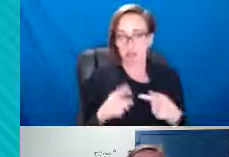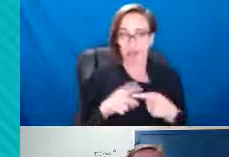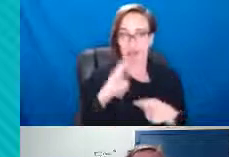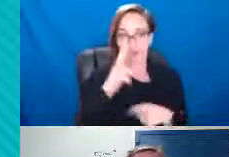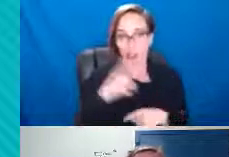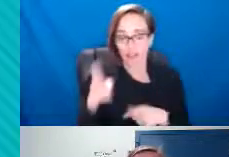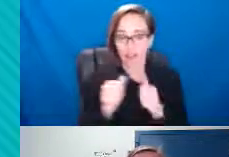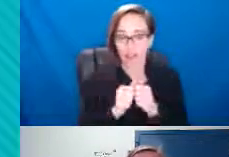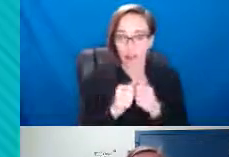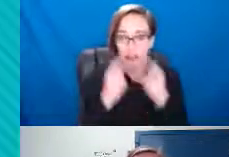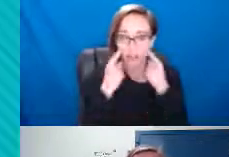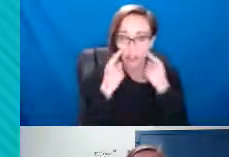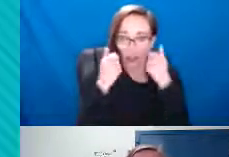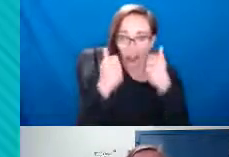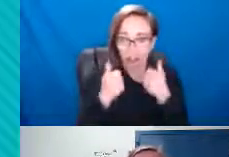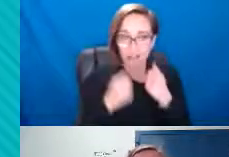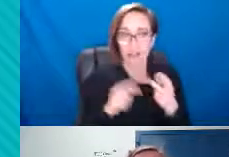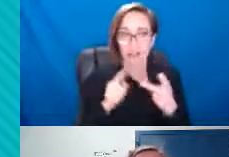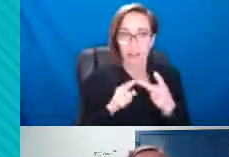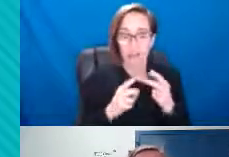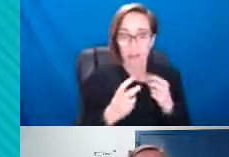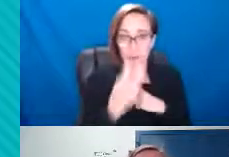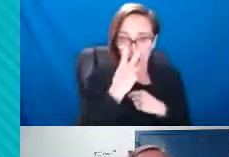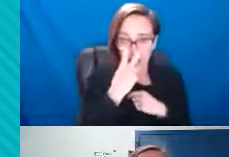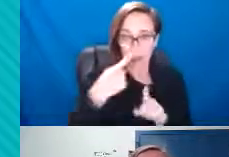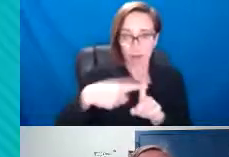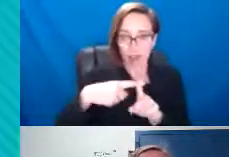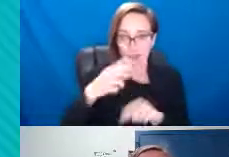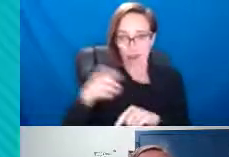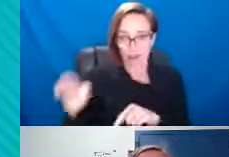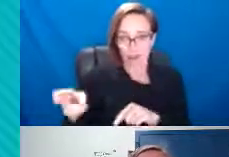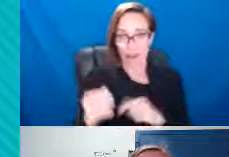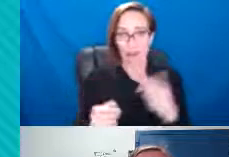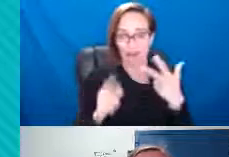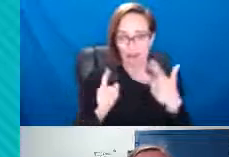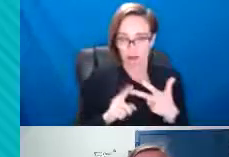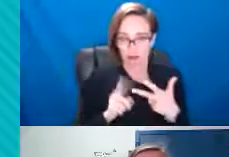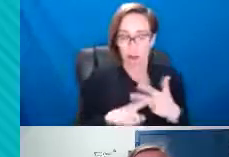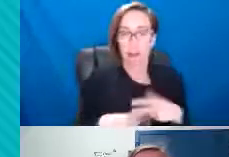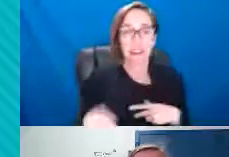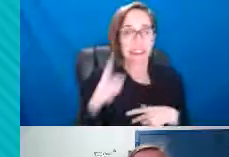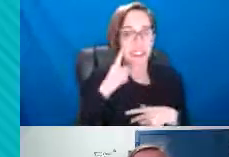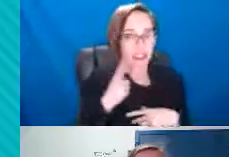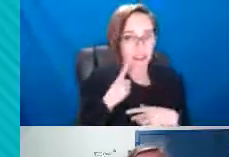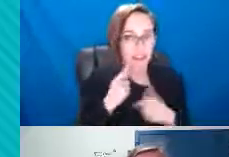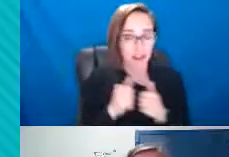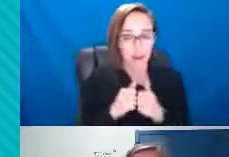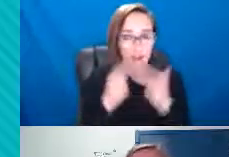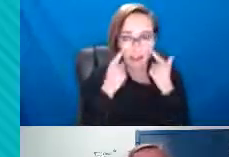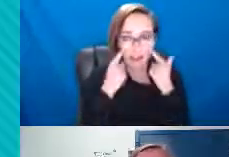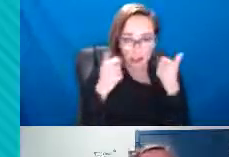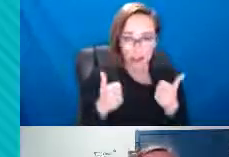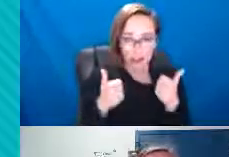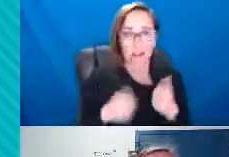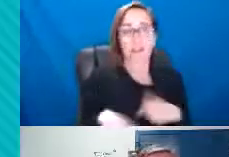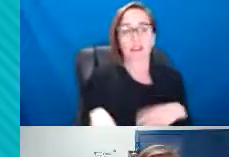vision, blind and hard of hearing, deaf with low vision, and deaf